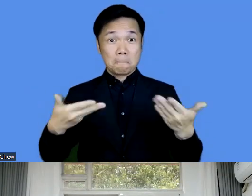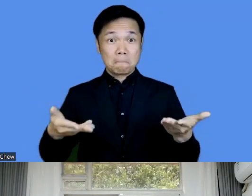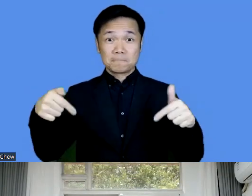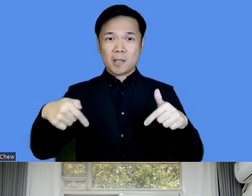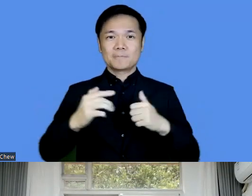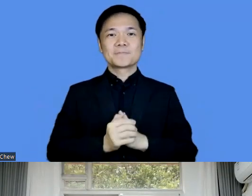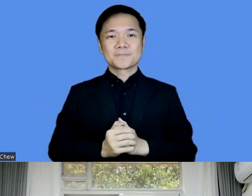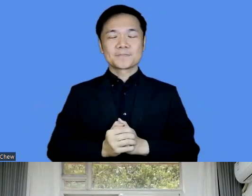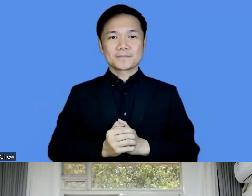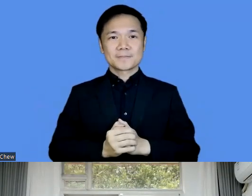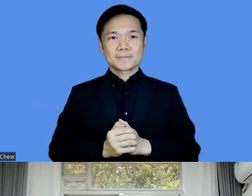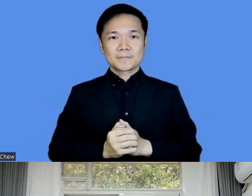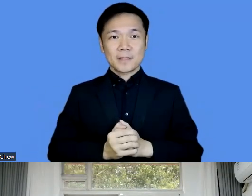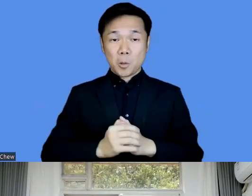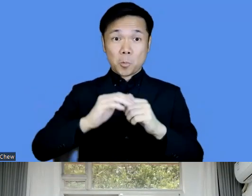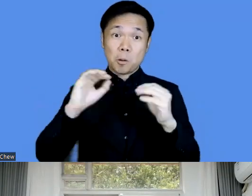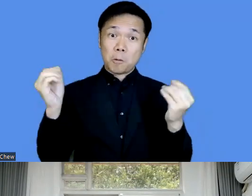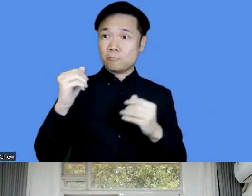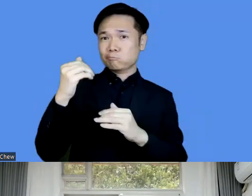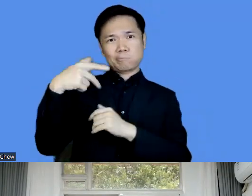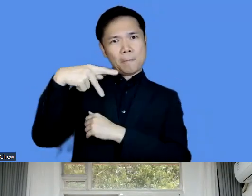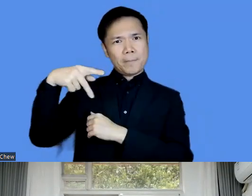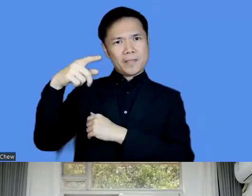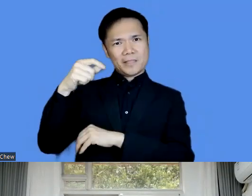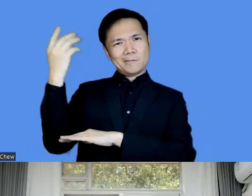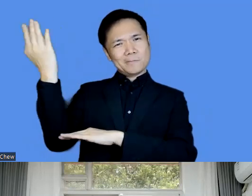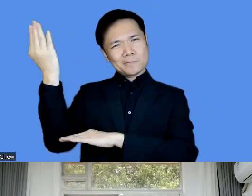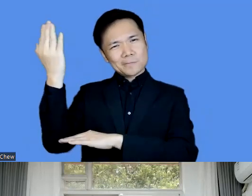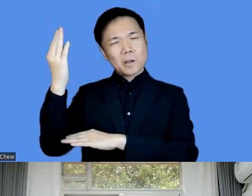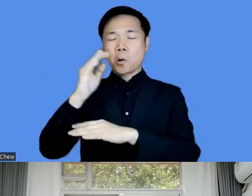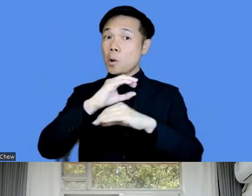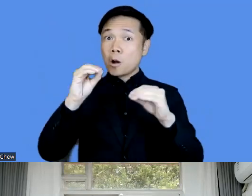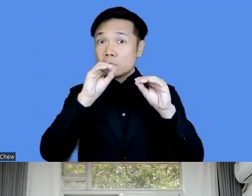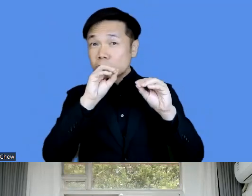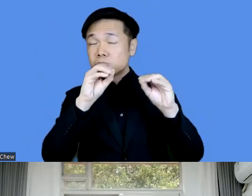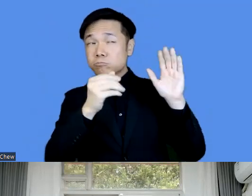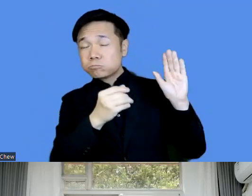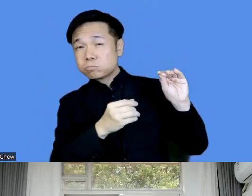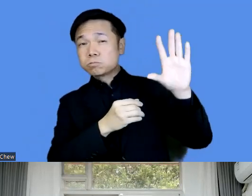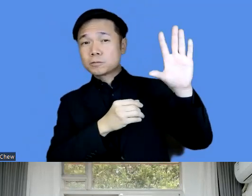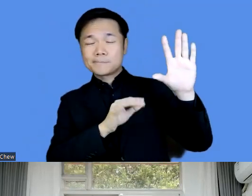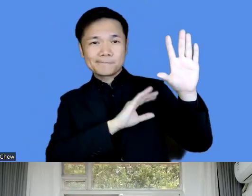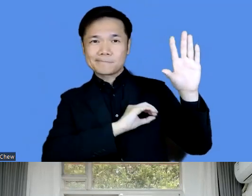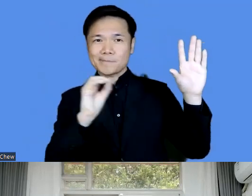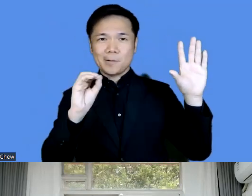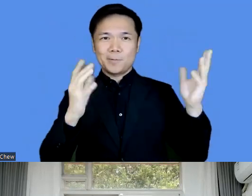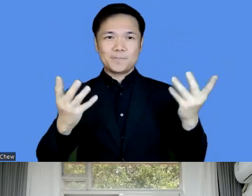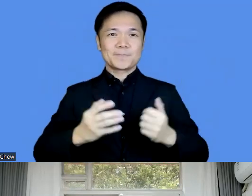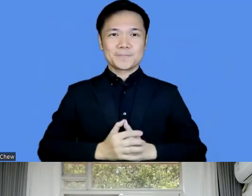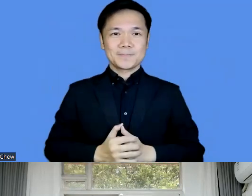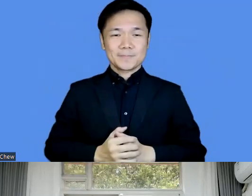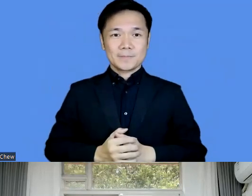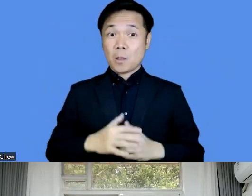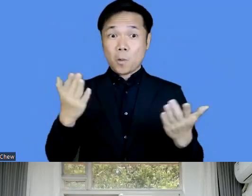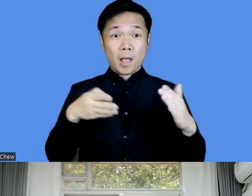not have PowerPoint presentations or any visual material shown on the screen for